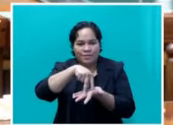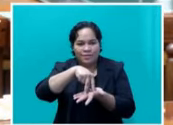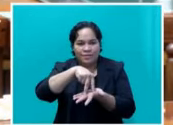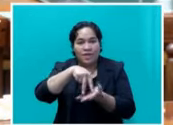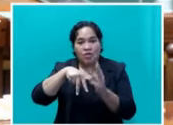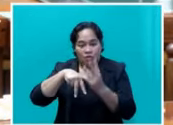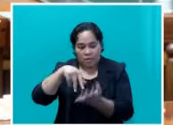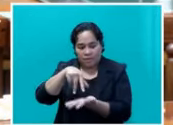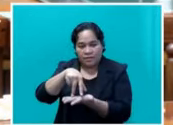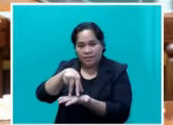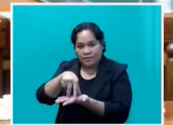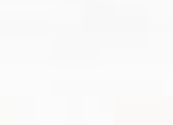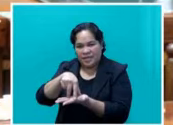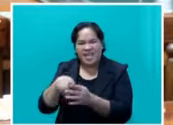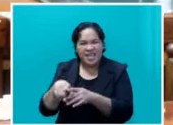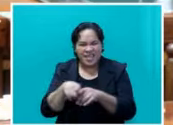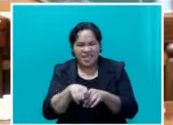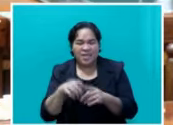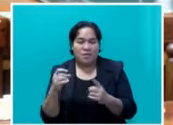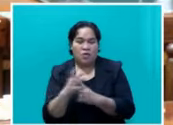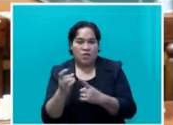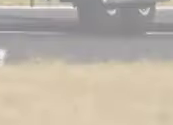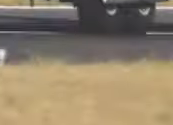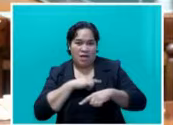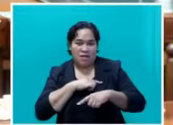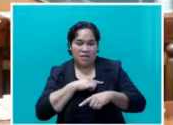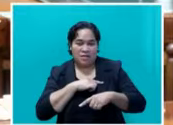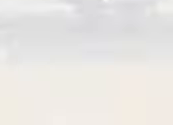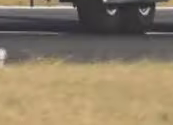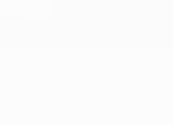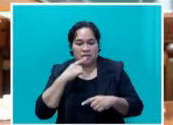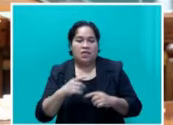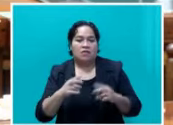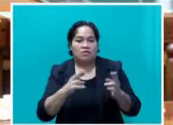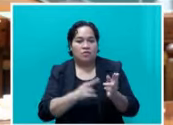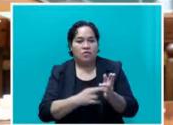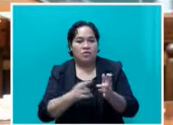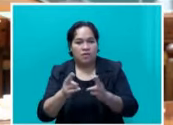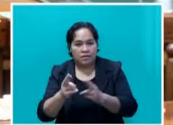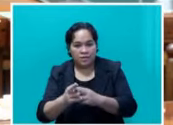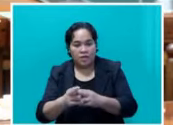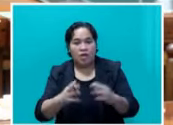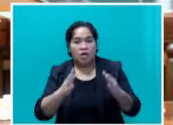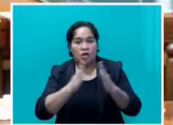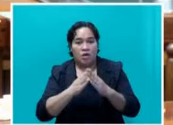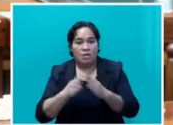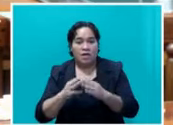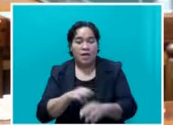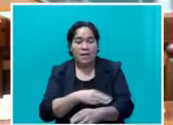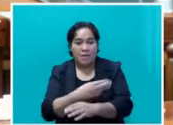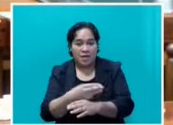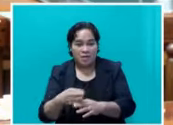us Fijians, and it's being quoted in the rural, the urban, maritime, about the importance of